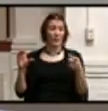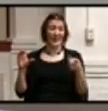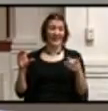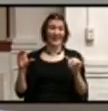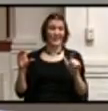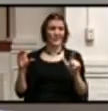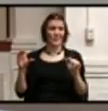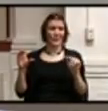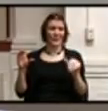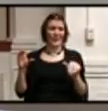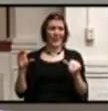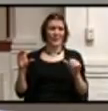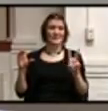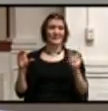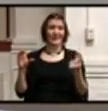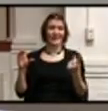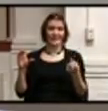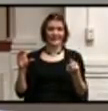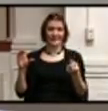see